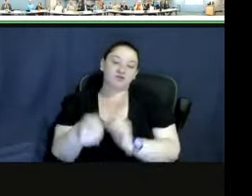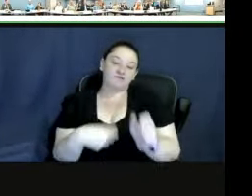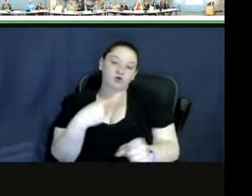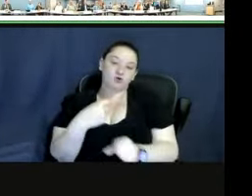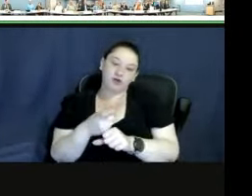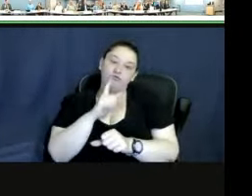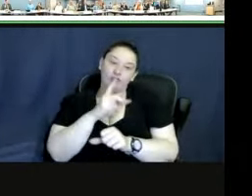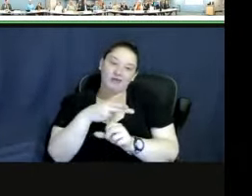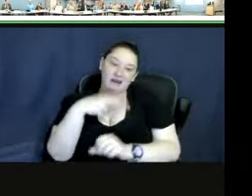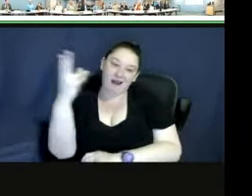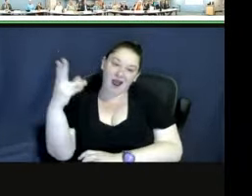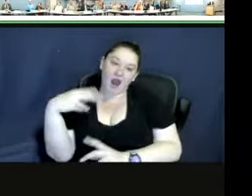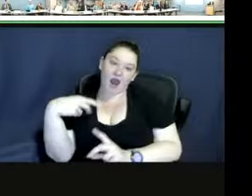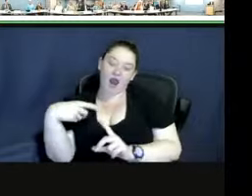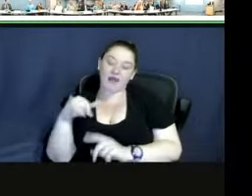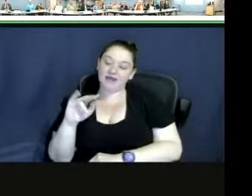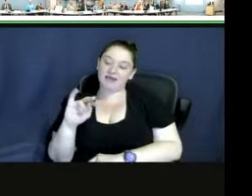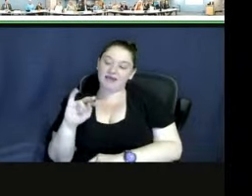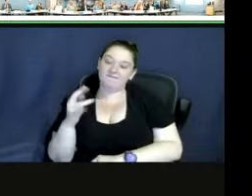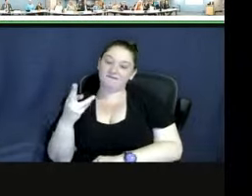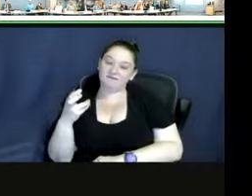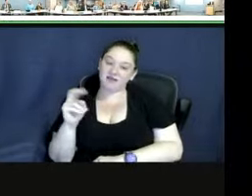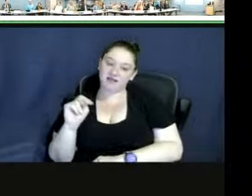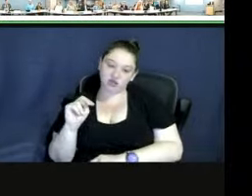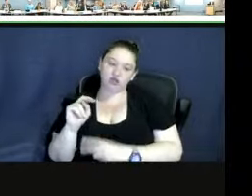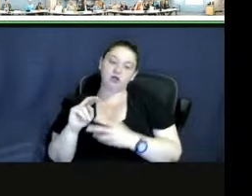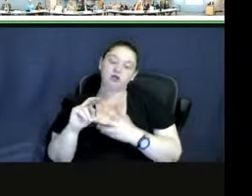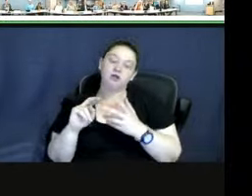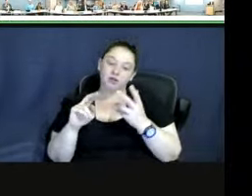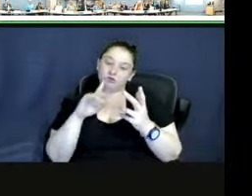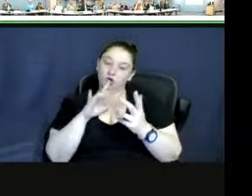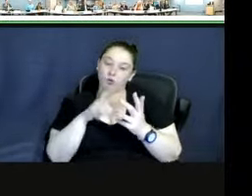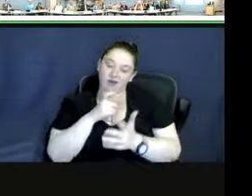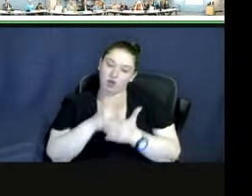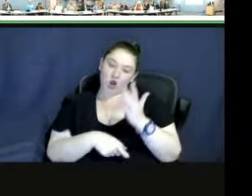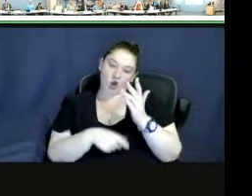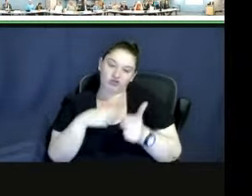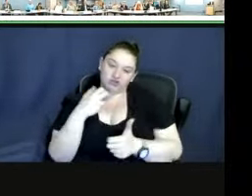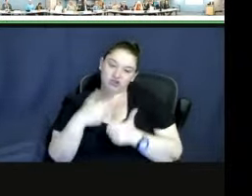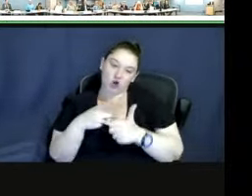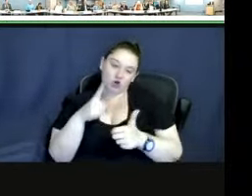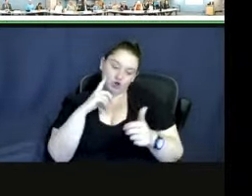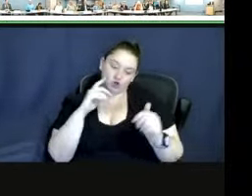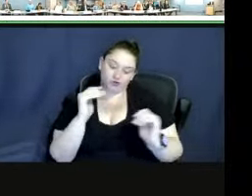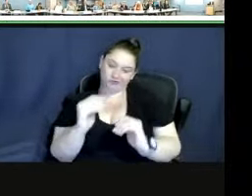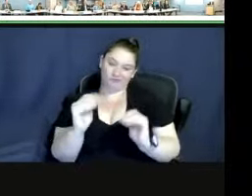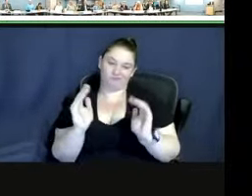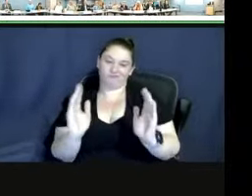inflation. So costs, it's hard to contain it within a very